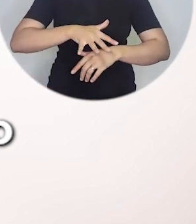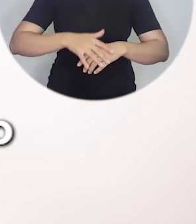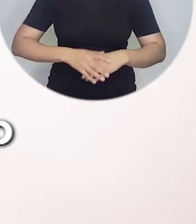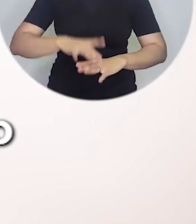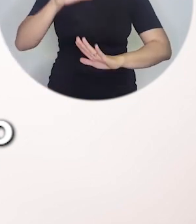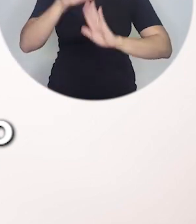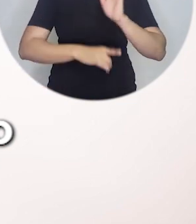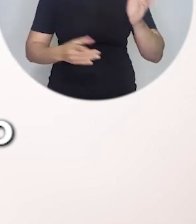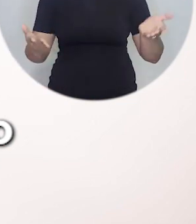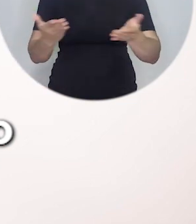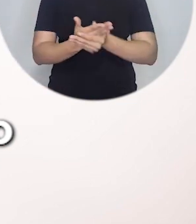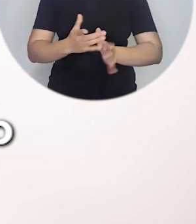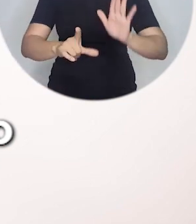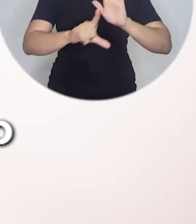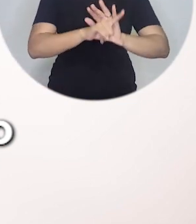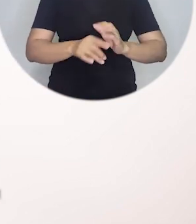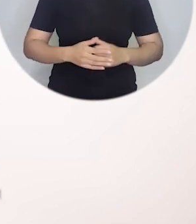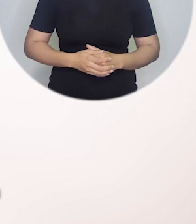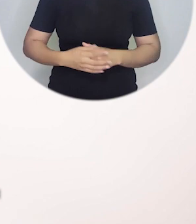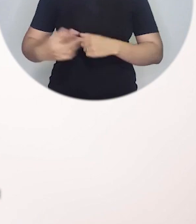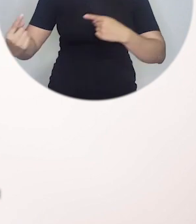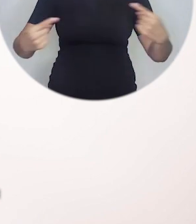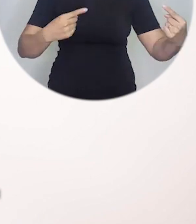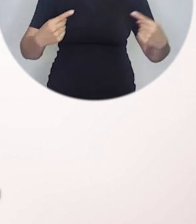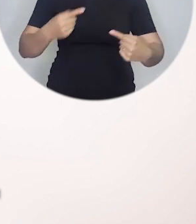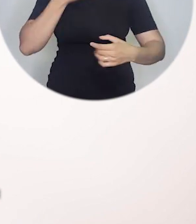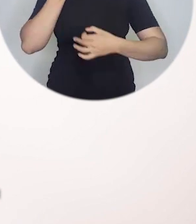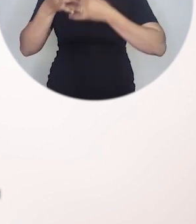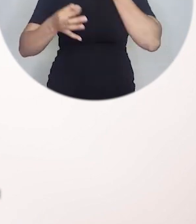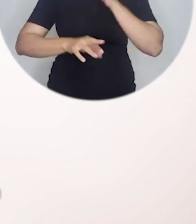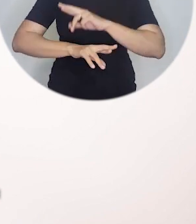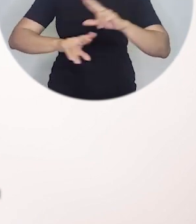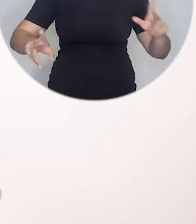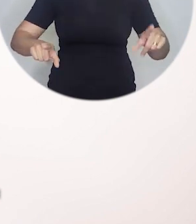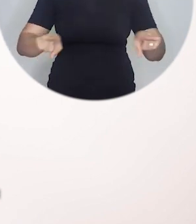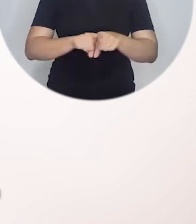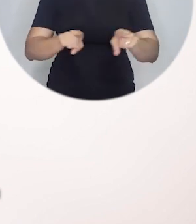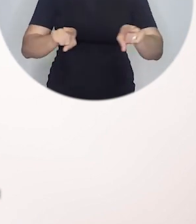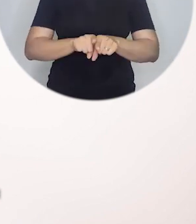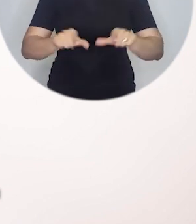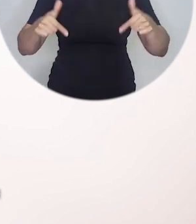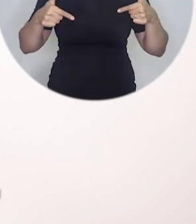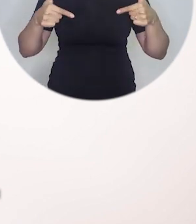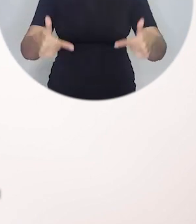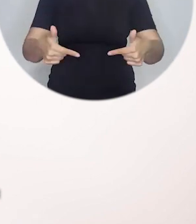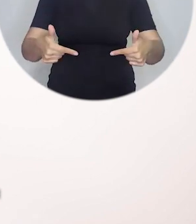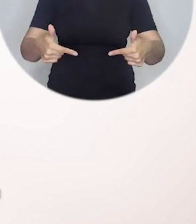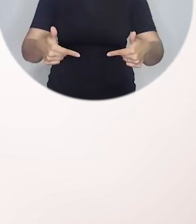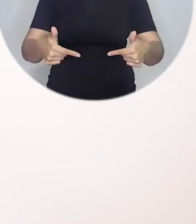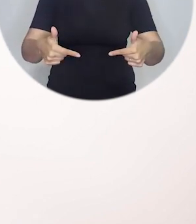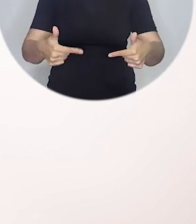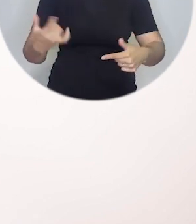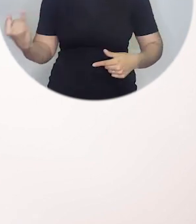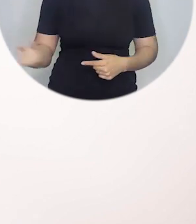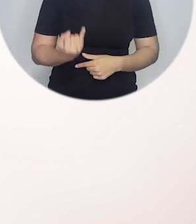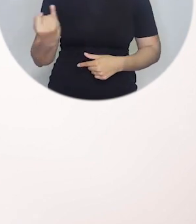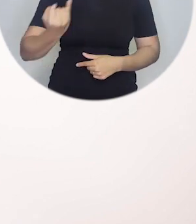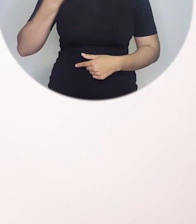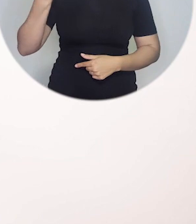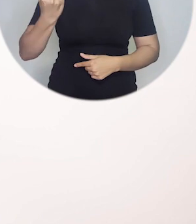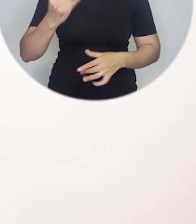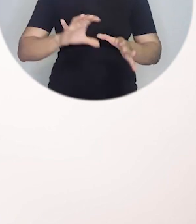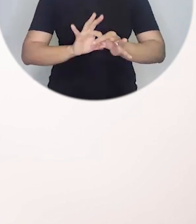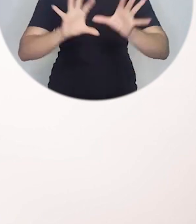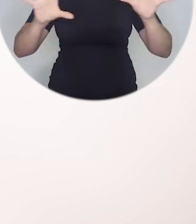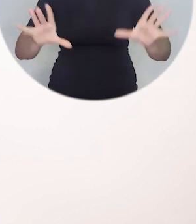the guarantees of due process of law, adversarial proceedings, and the rights to a fair hearing. The freedom of